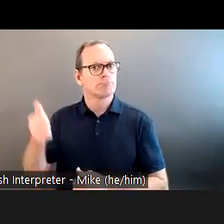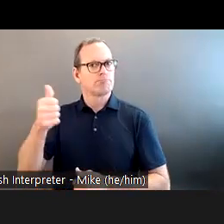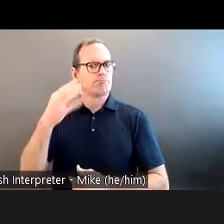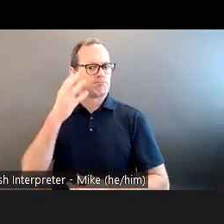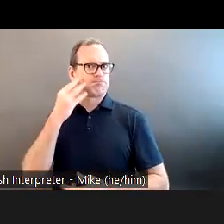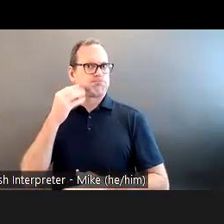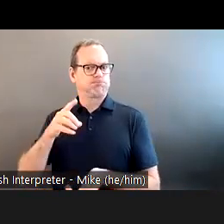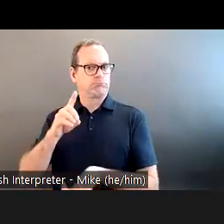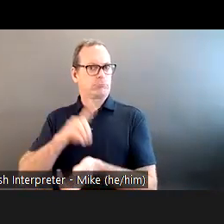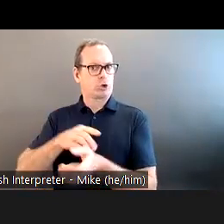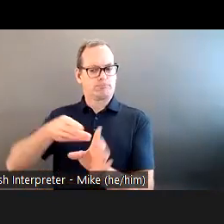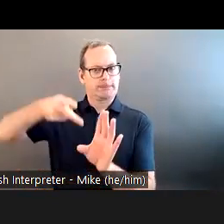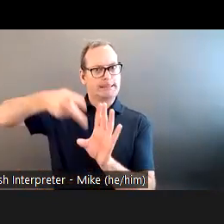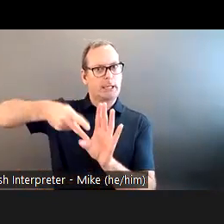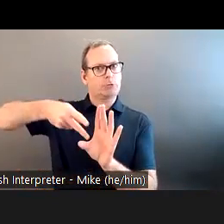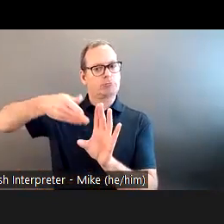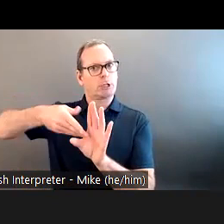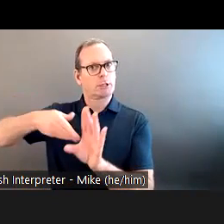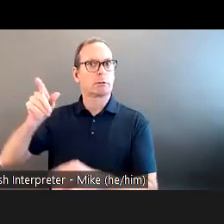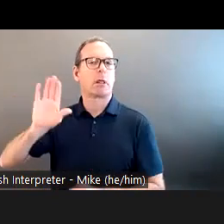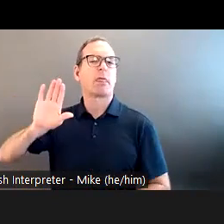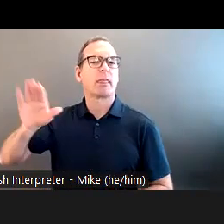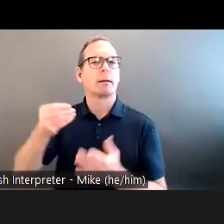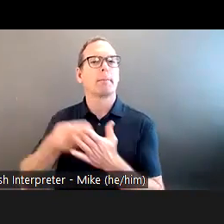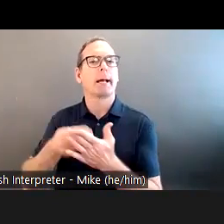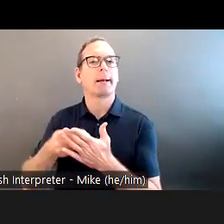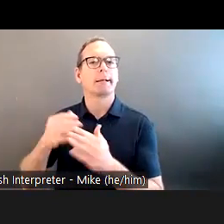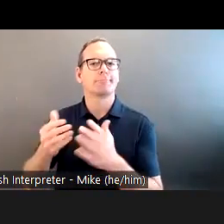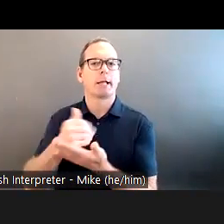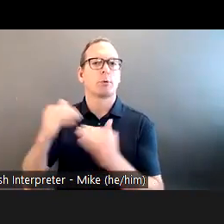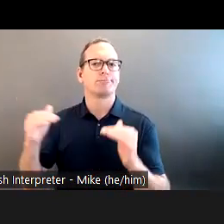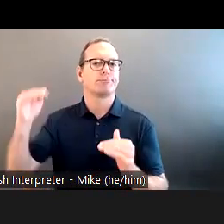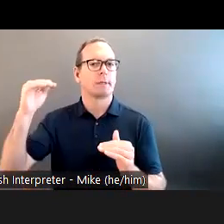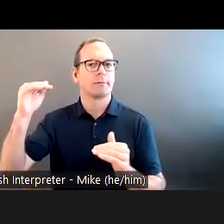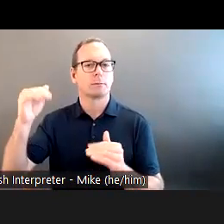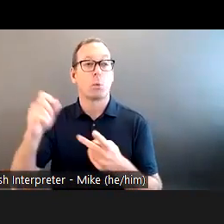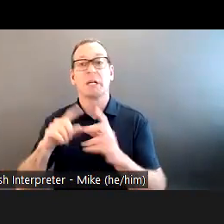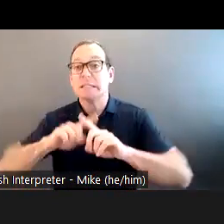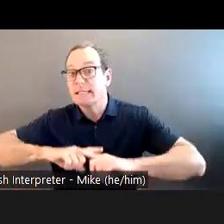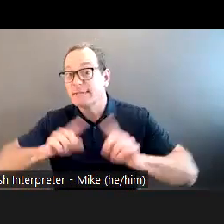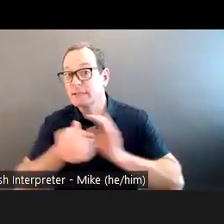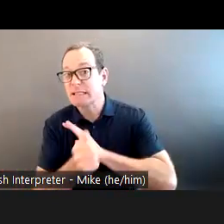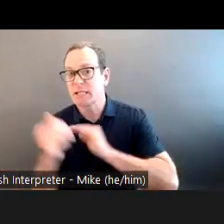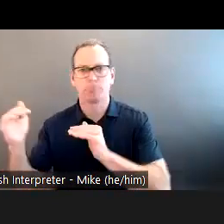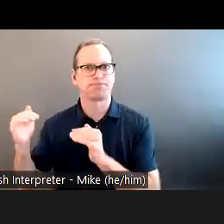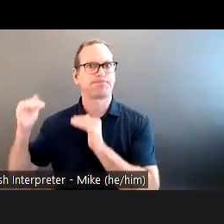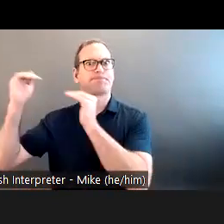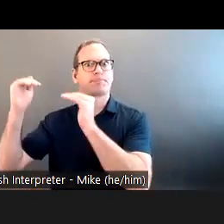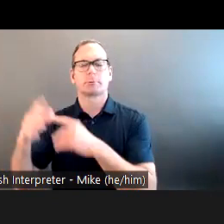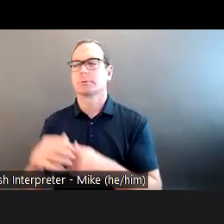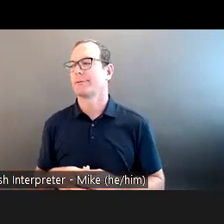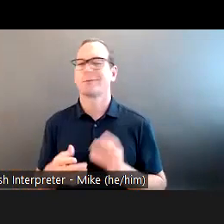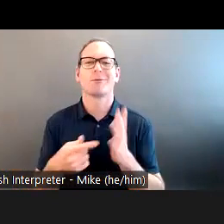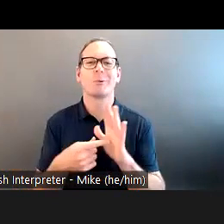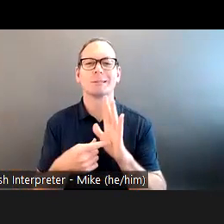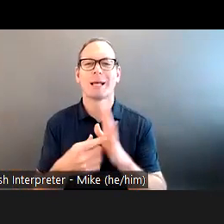much higher levels of billing rates and much higher skill levels. Those that are being expert witnesses in